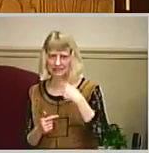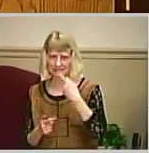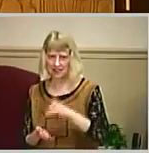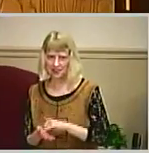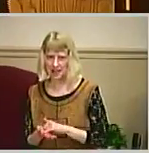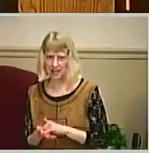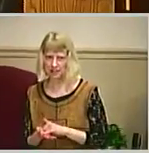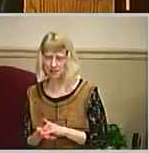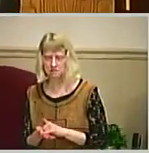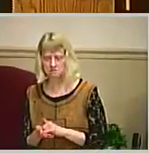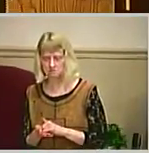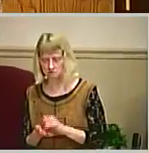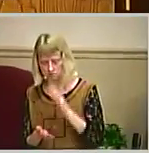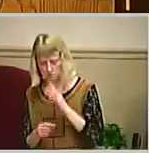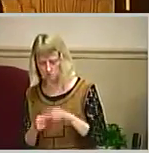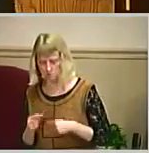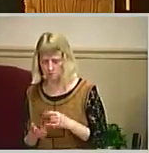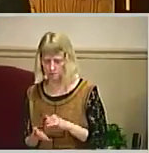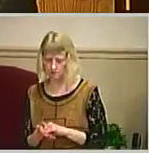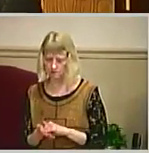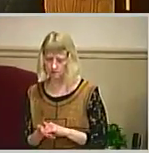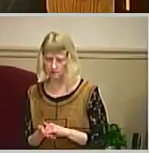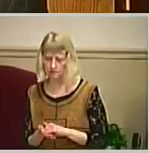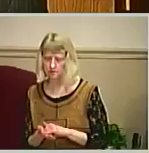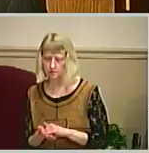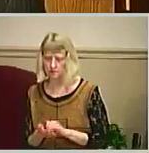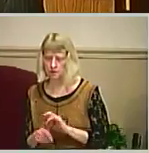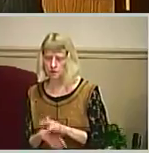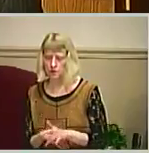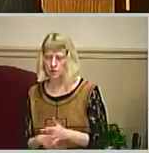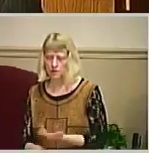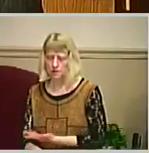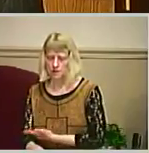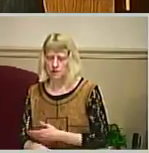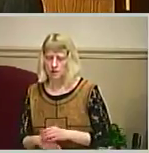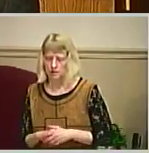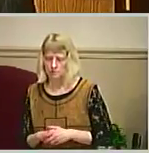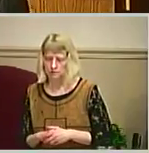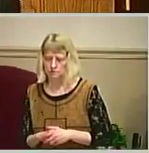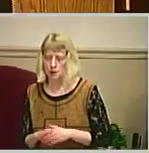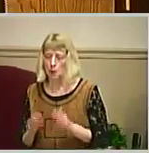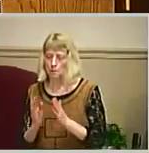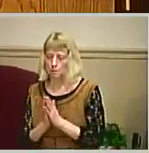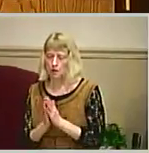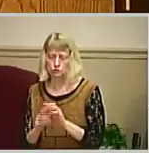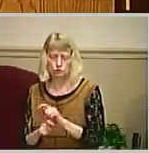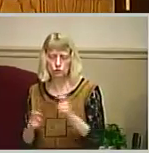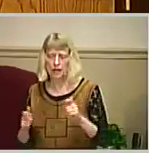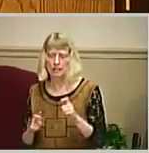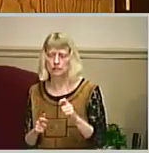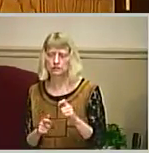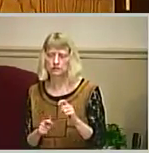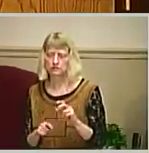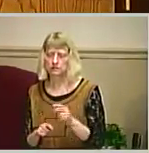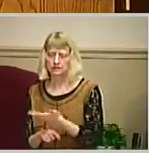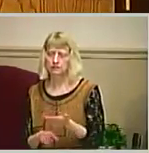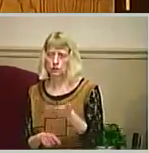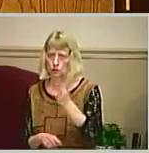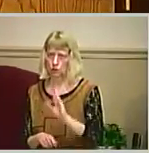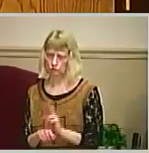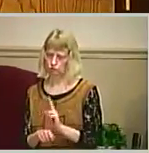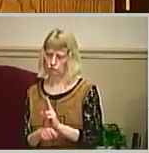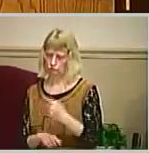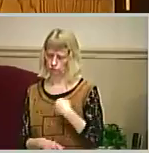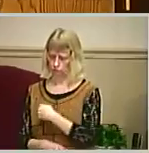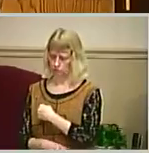because he made that reference to that in the service earlier today. Prayer is the greatest tool that God has given us. When